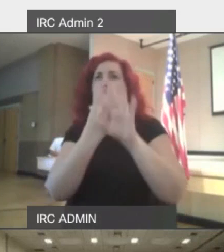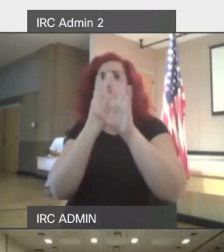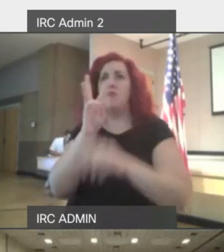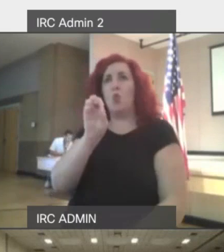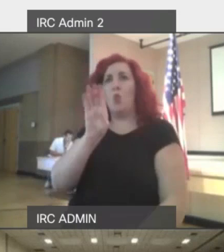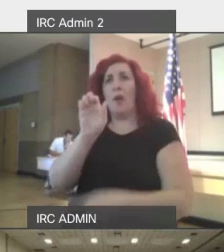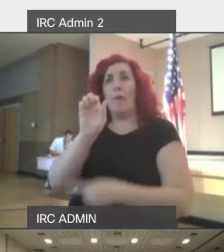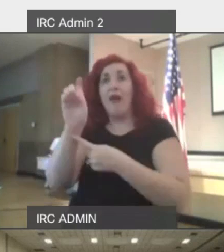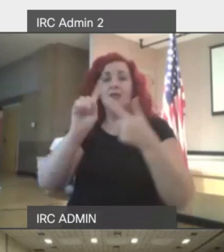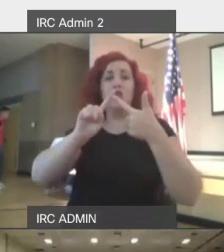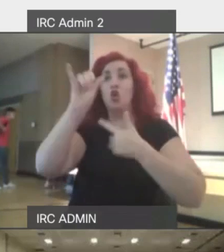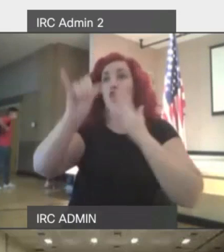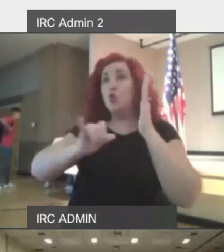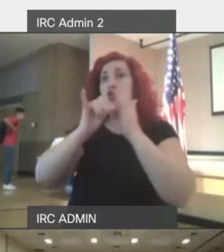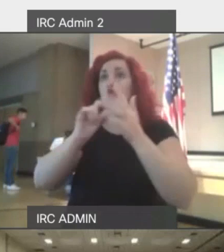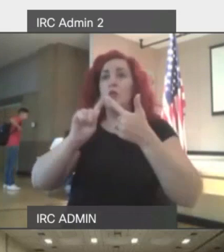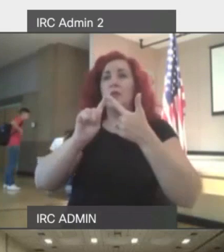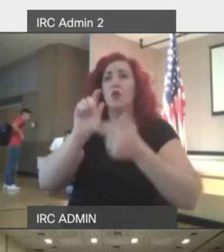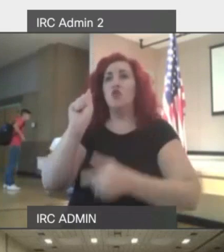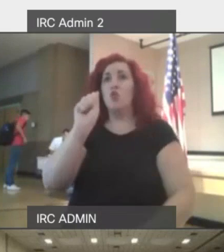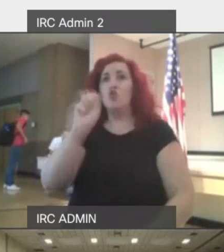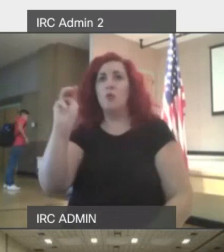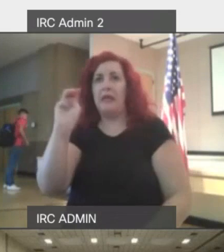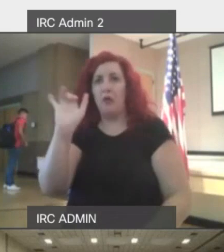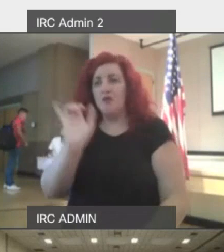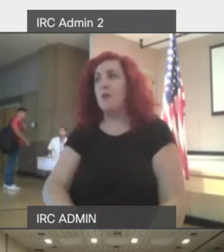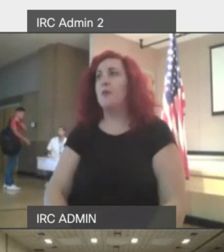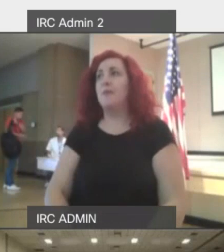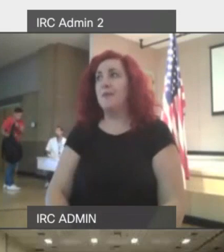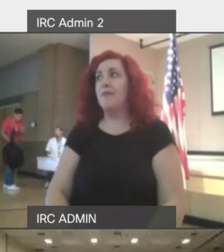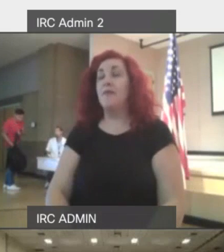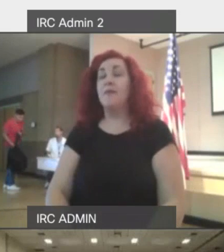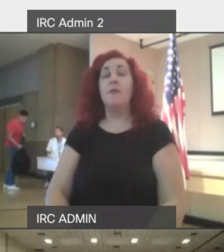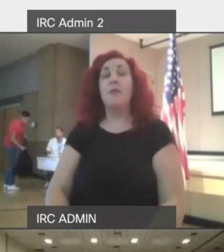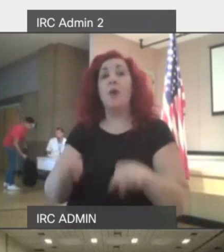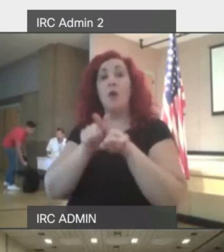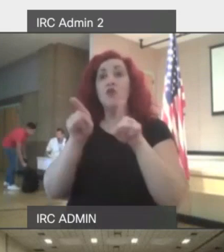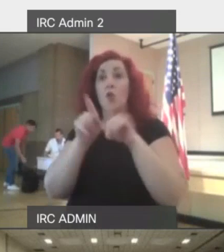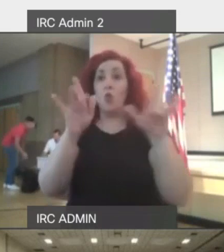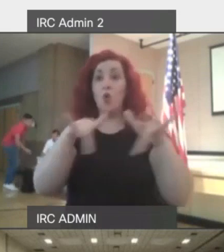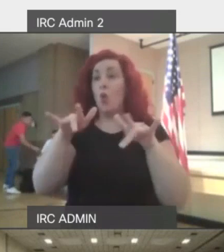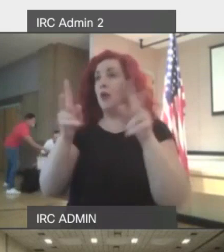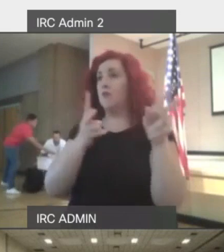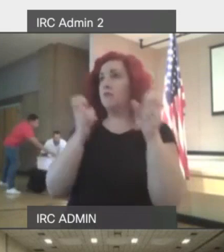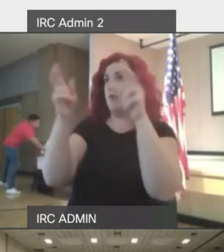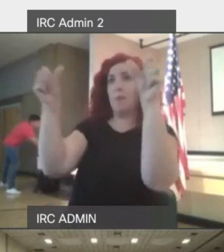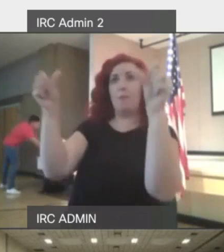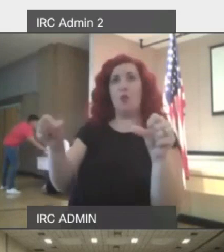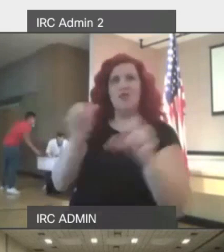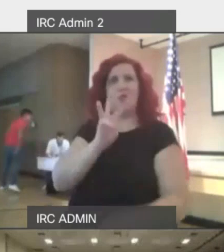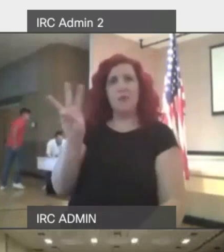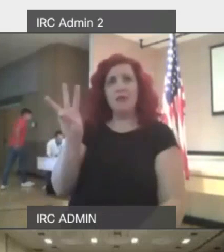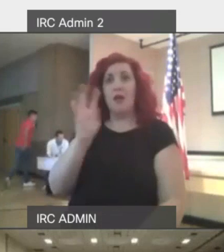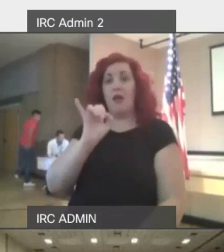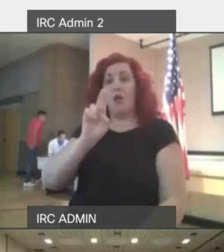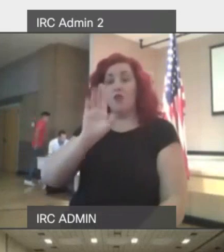through WebEx, YouTube, and our social media channels. They are also being recorded and posted on our